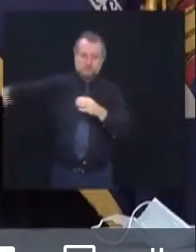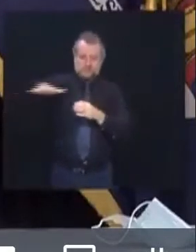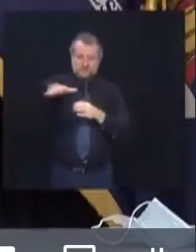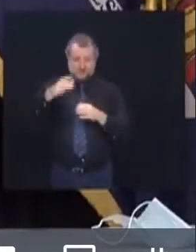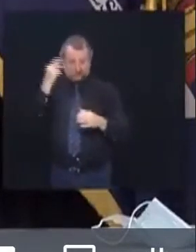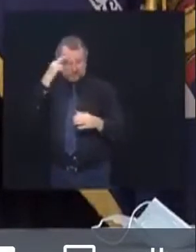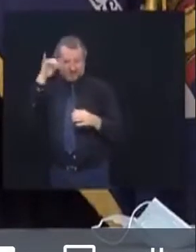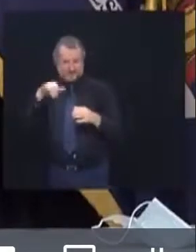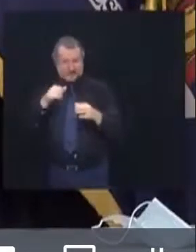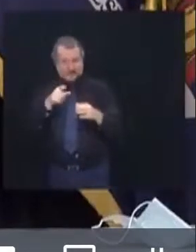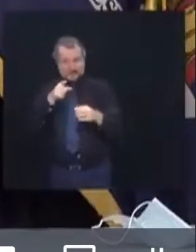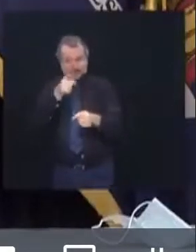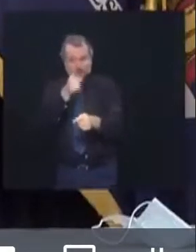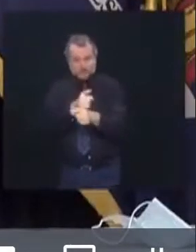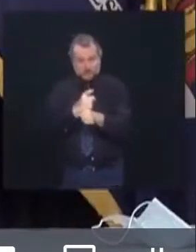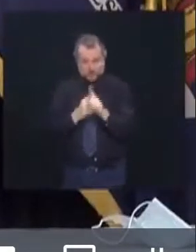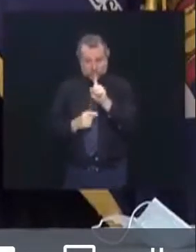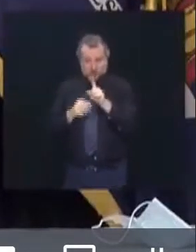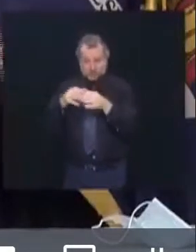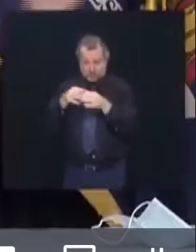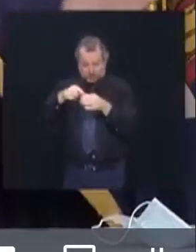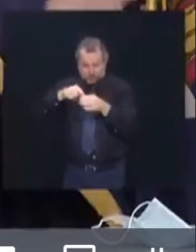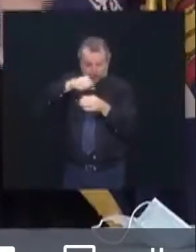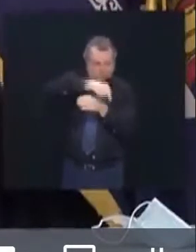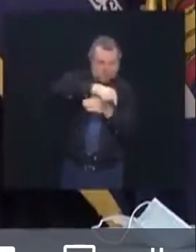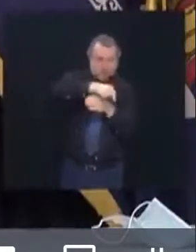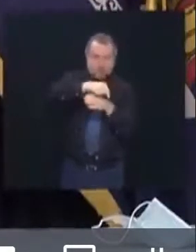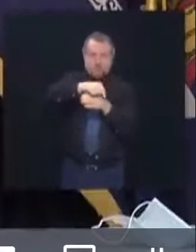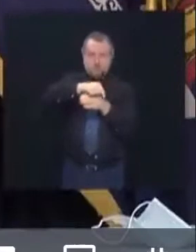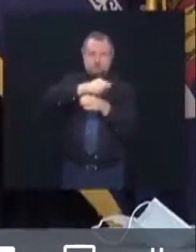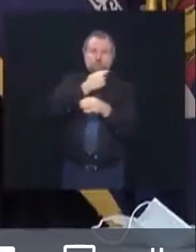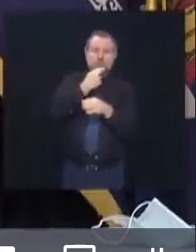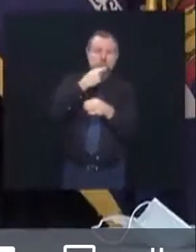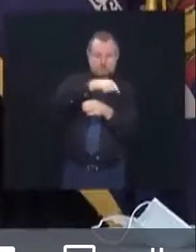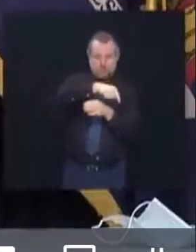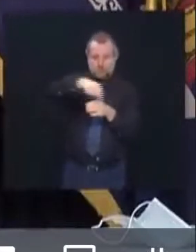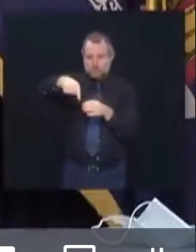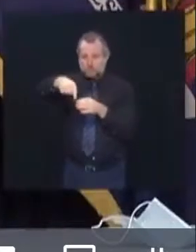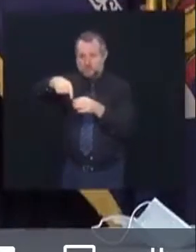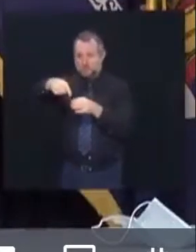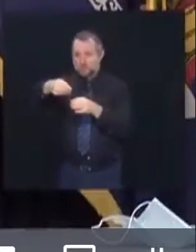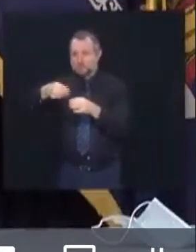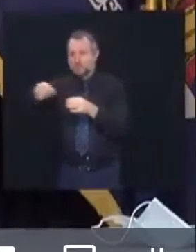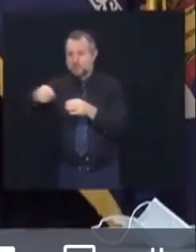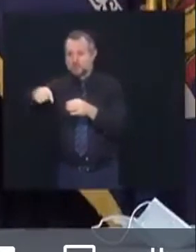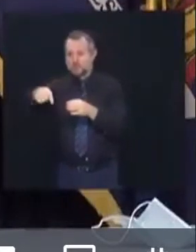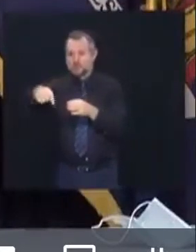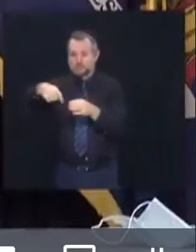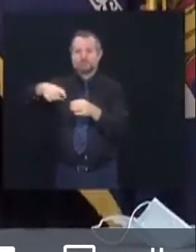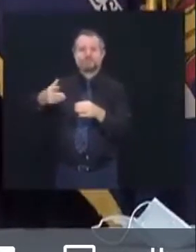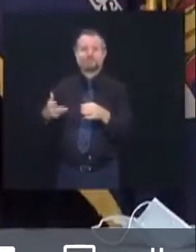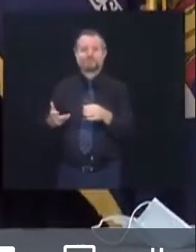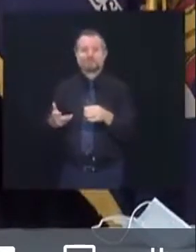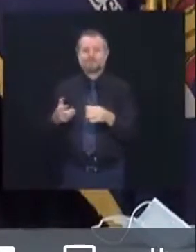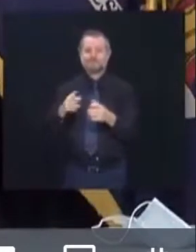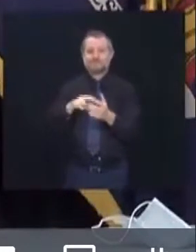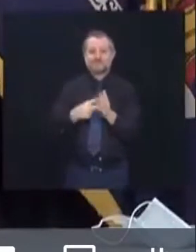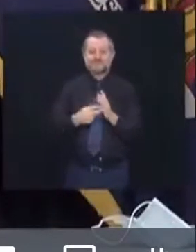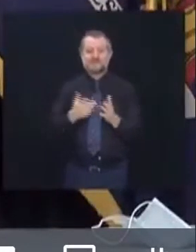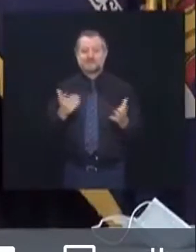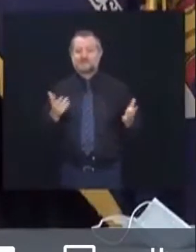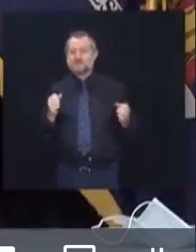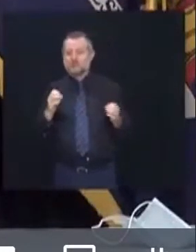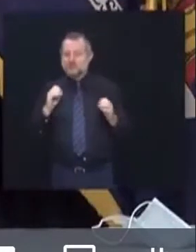you walk a couple of blocks this way to go to a restaurant, you walk a couple of blocks this way to go shopping. So we have the most